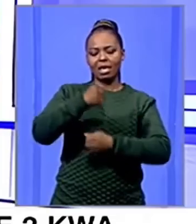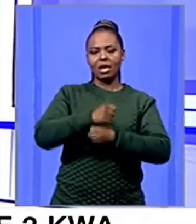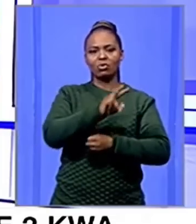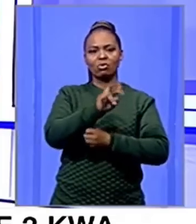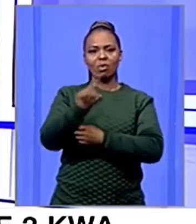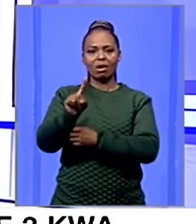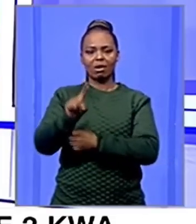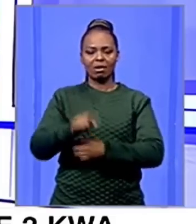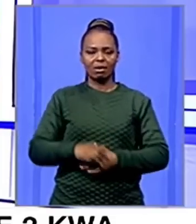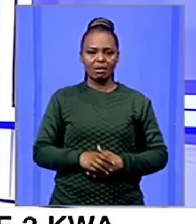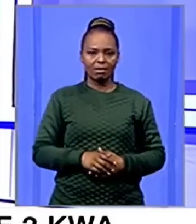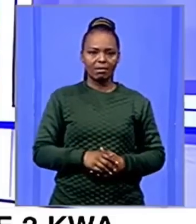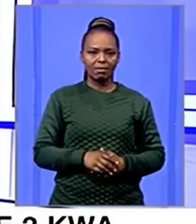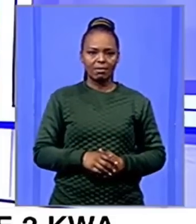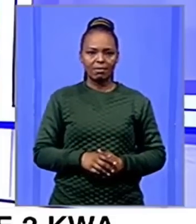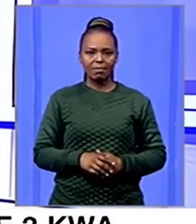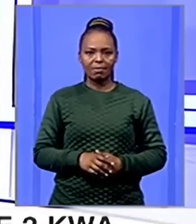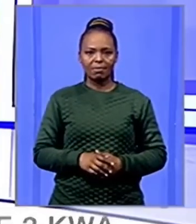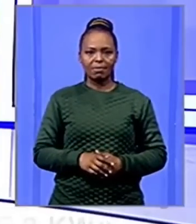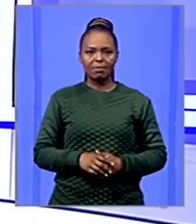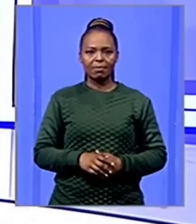2021.